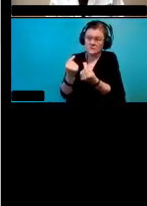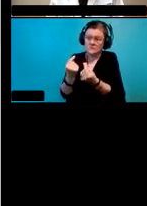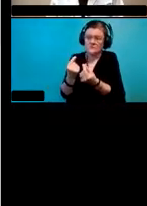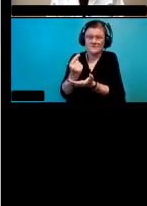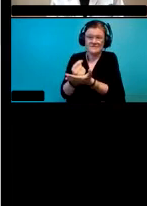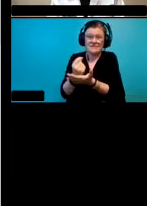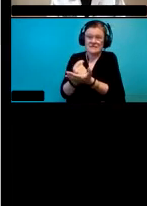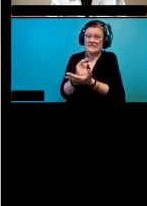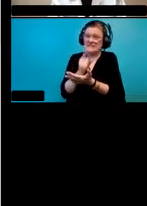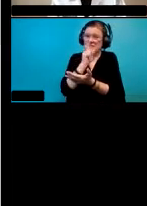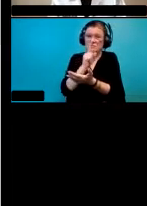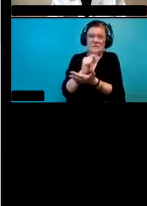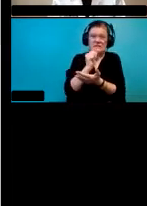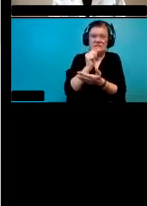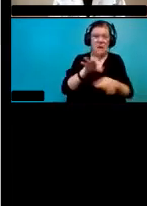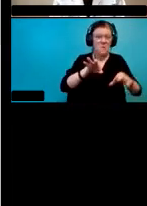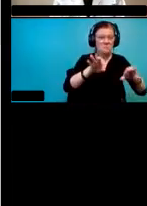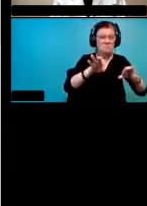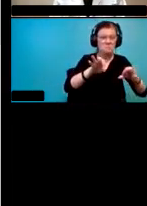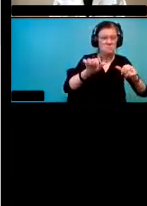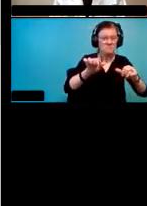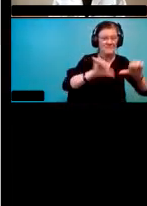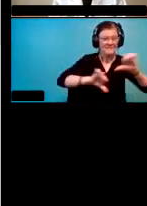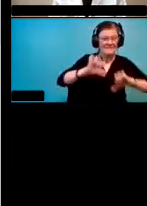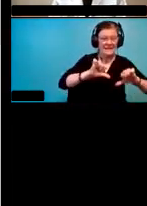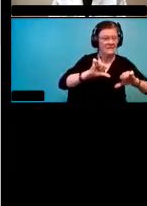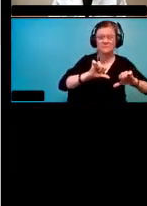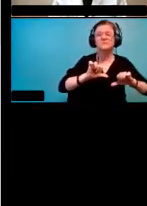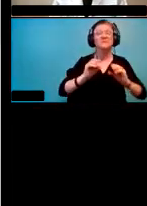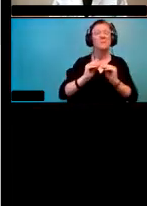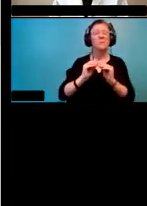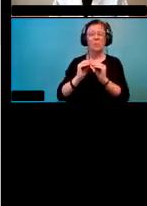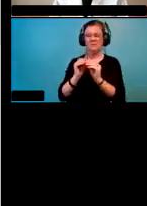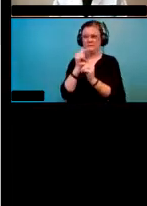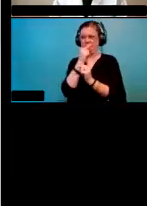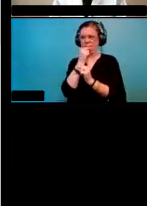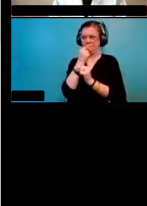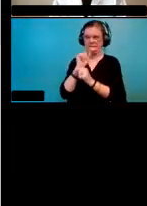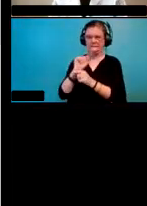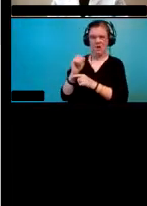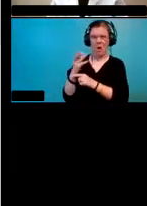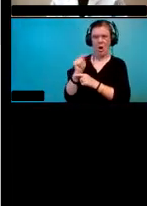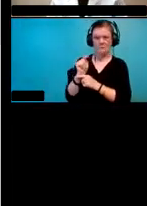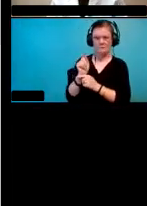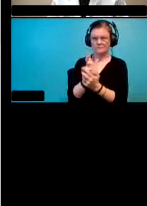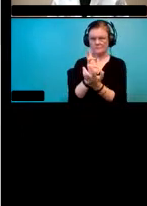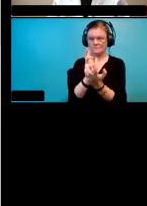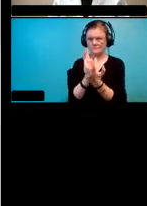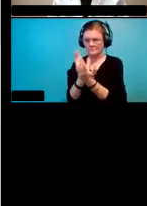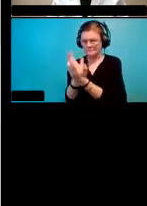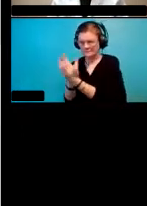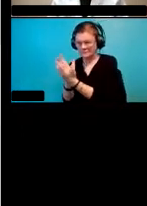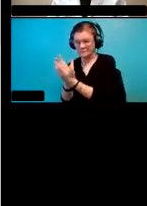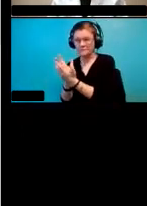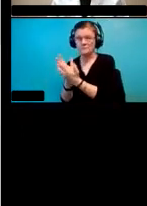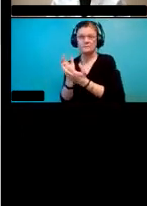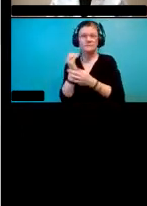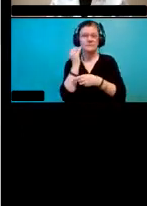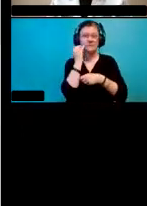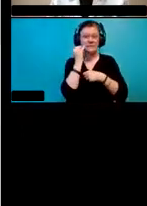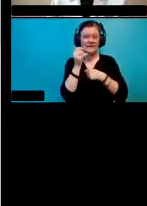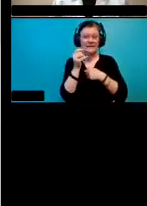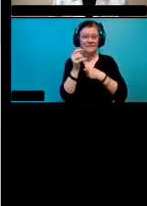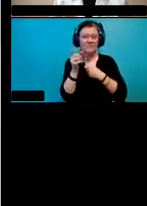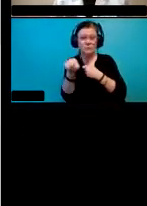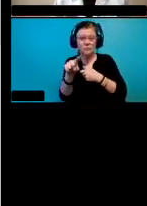is an art. It's not always easy. And if you all talk to one another or you know of